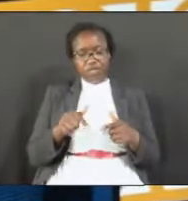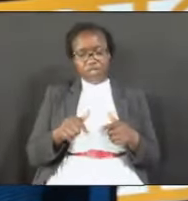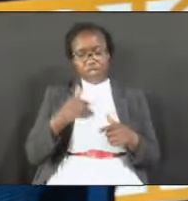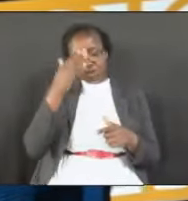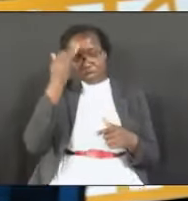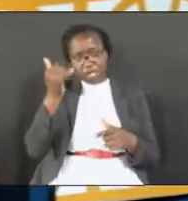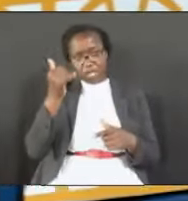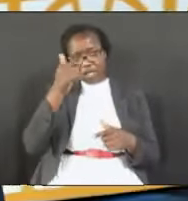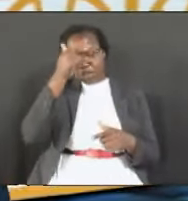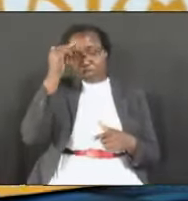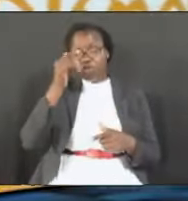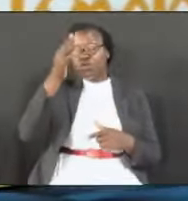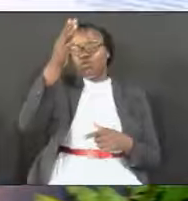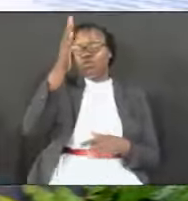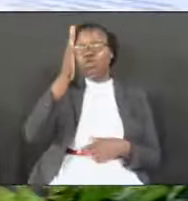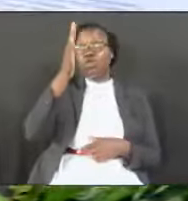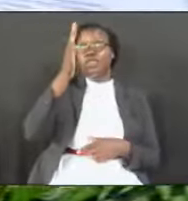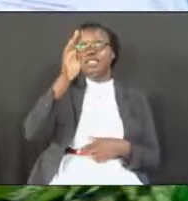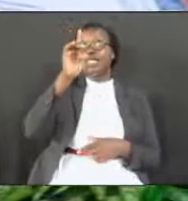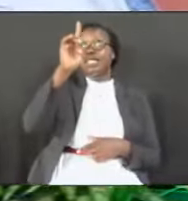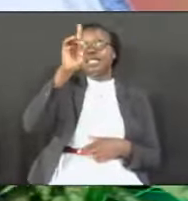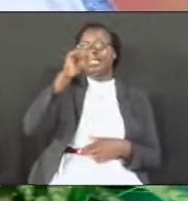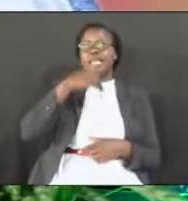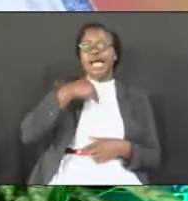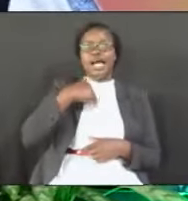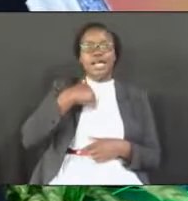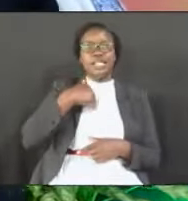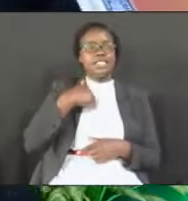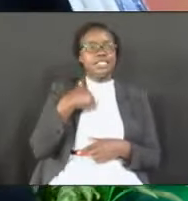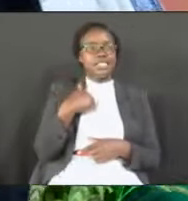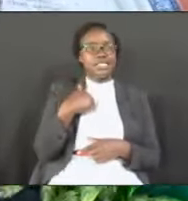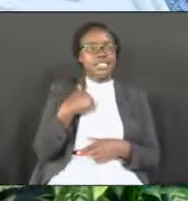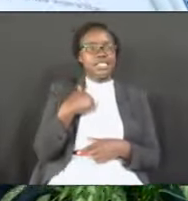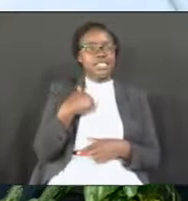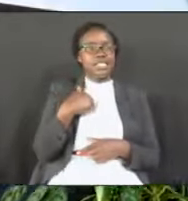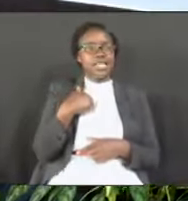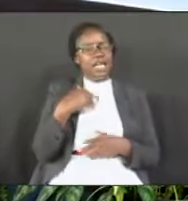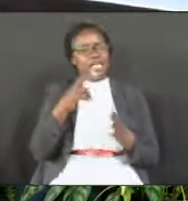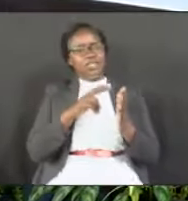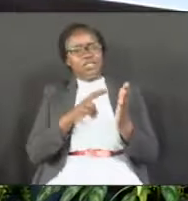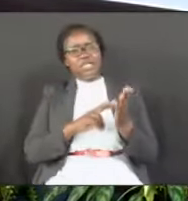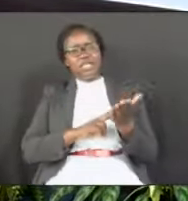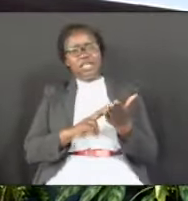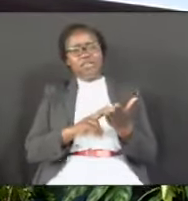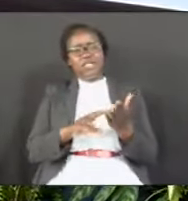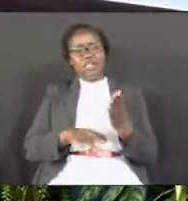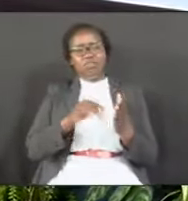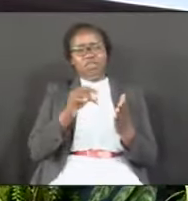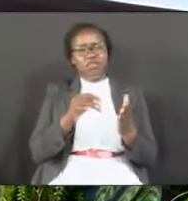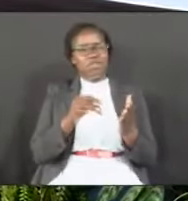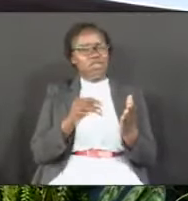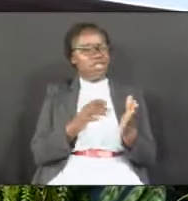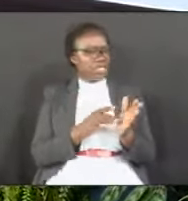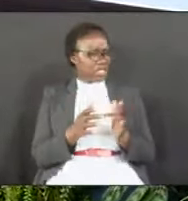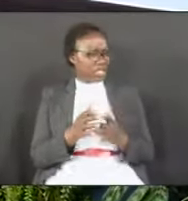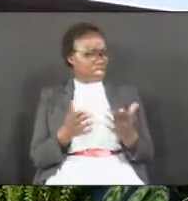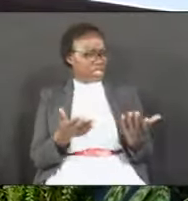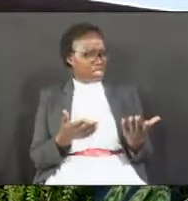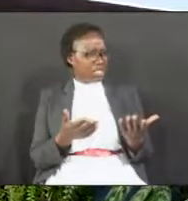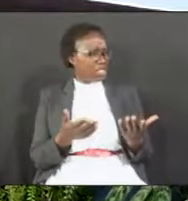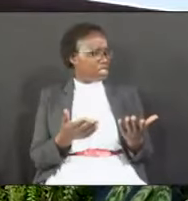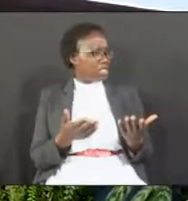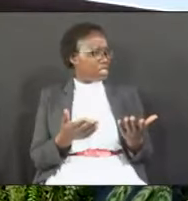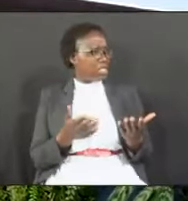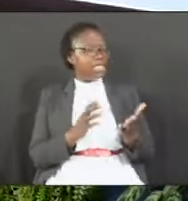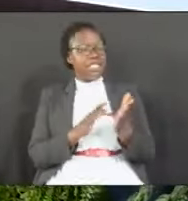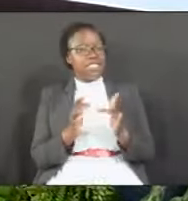God. He has a thousand. No, I was reading a text here, and I found Jesus. A very interesting verse here. I